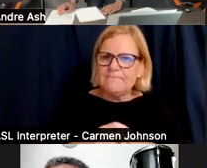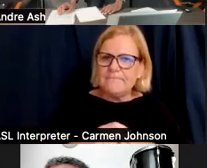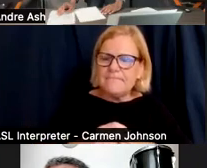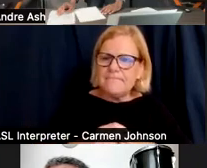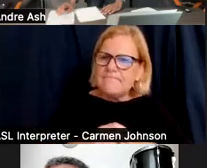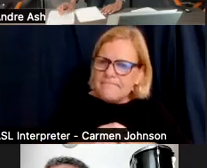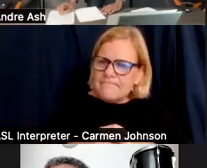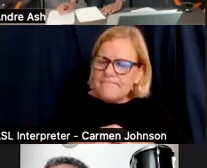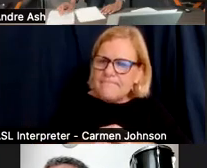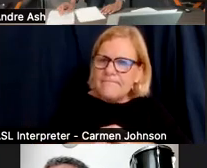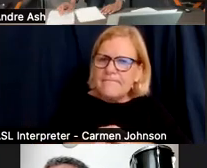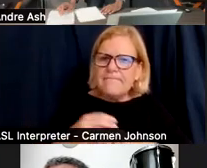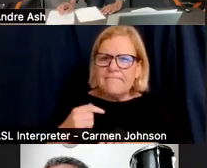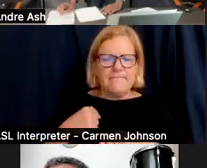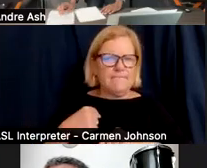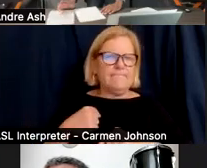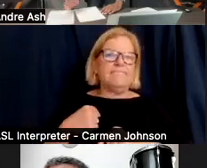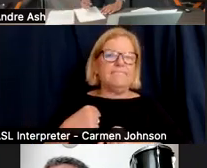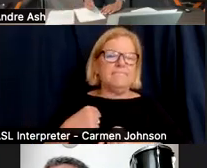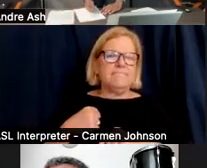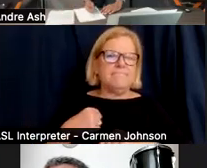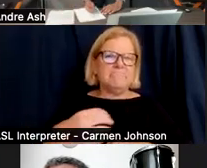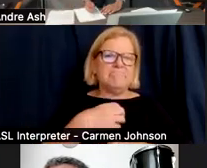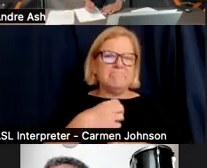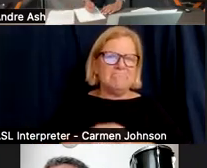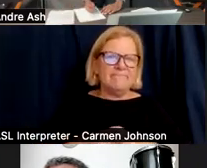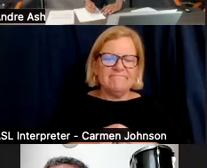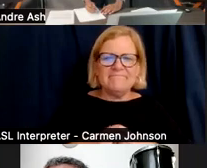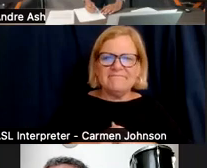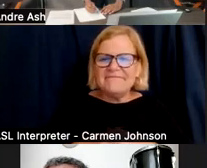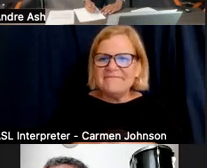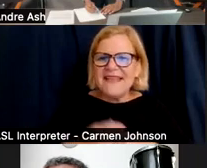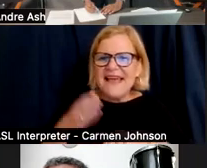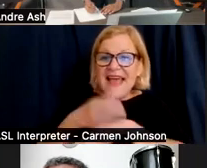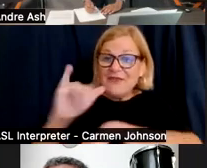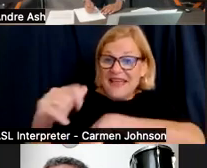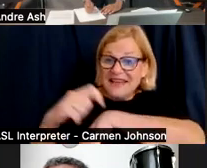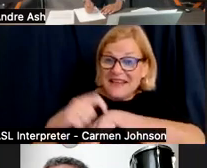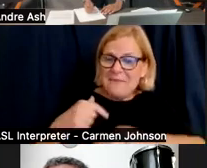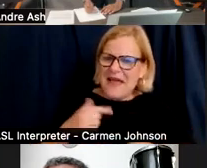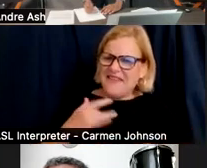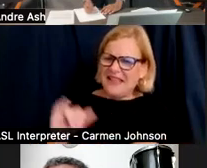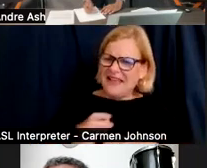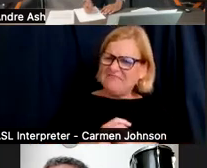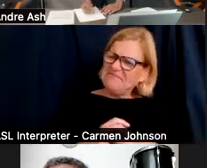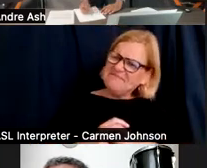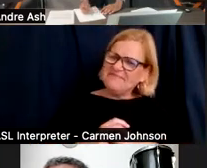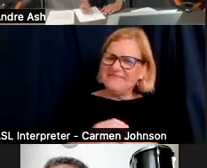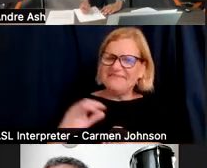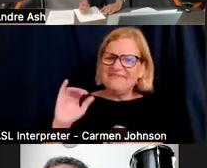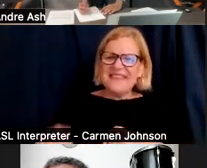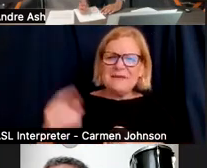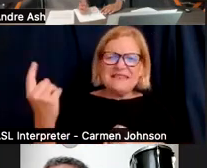And I took great exception to that. And up to that point, I felt like that was something